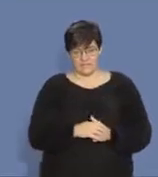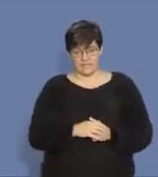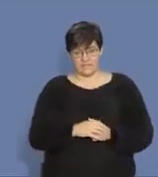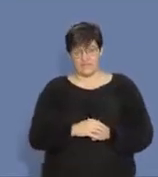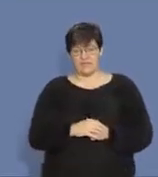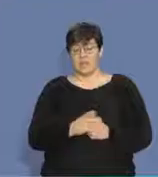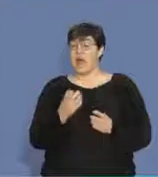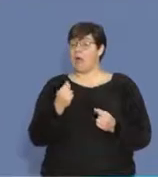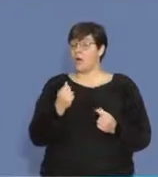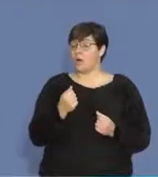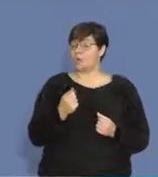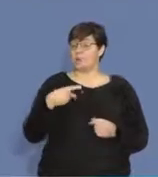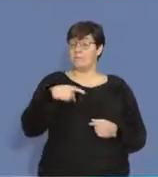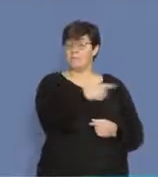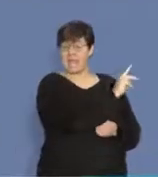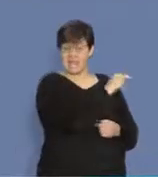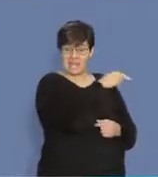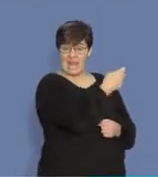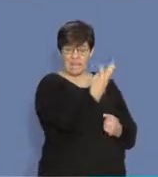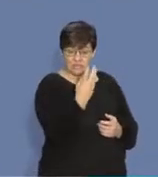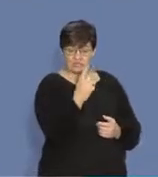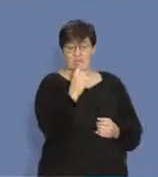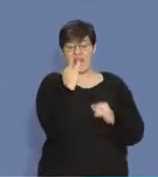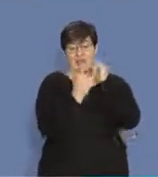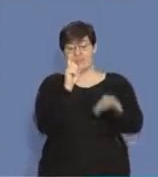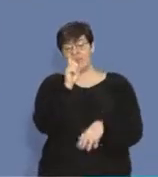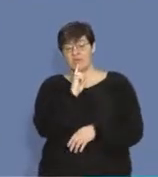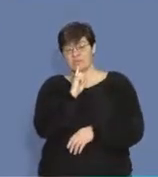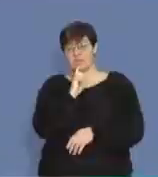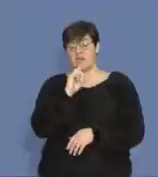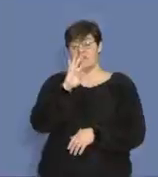11,475. I repeat that. The amount that you owe to SARS is